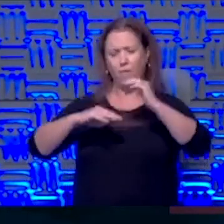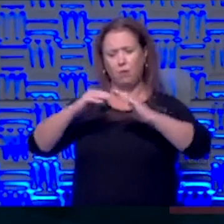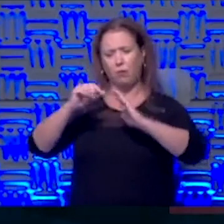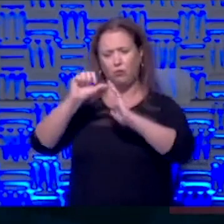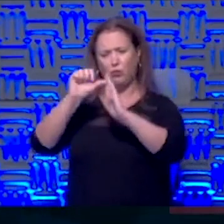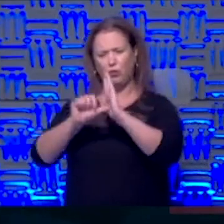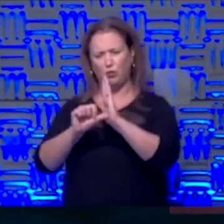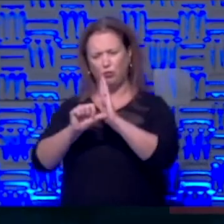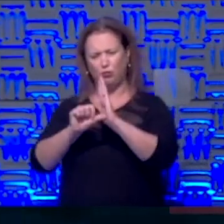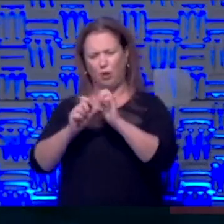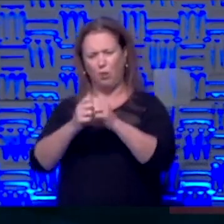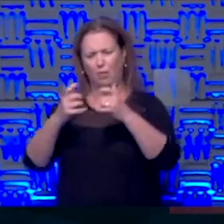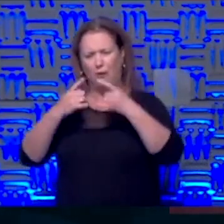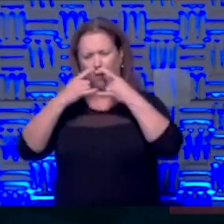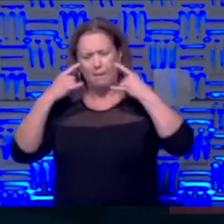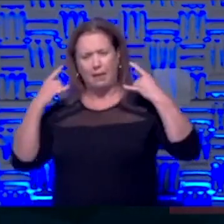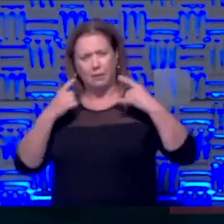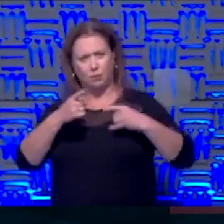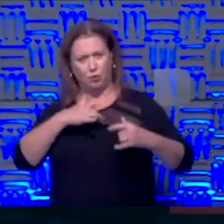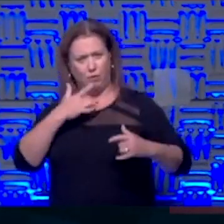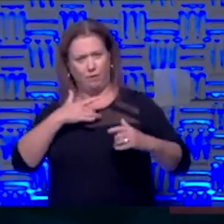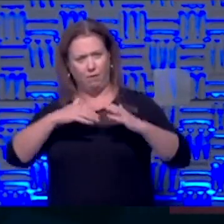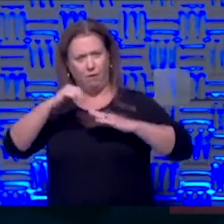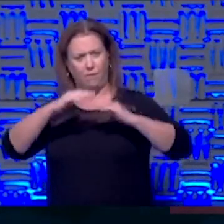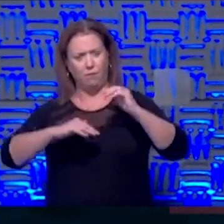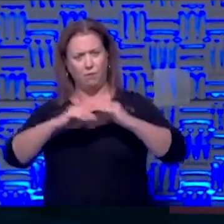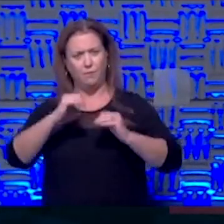patient without a mask on?